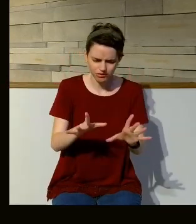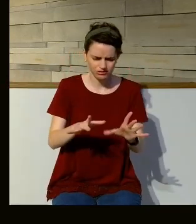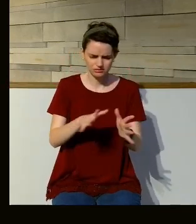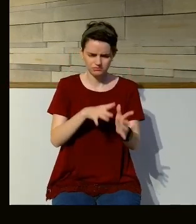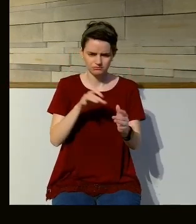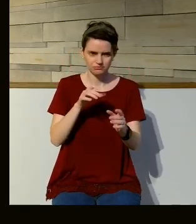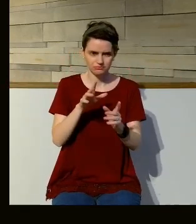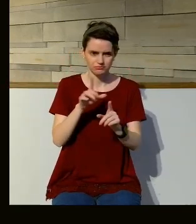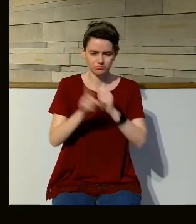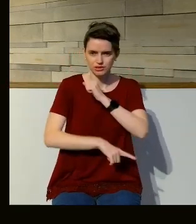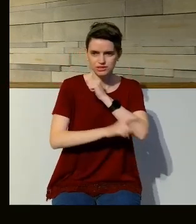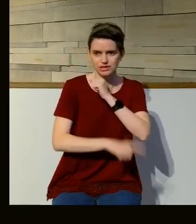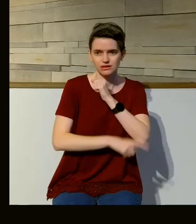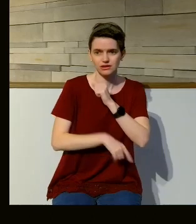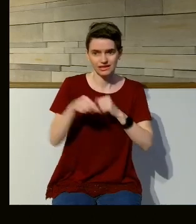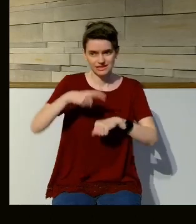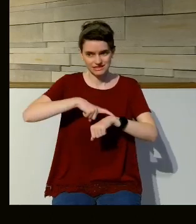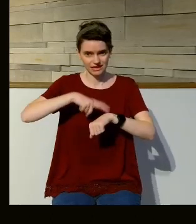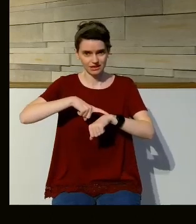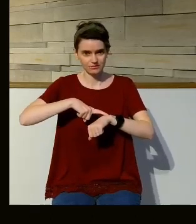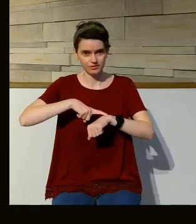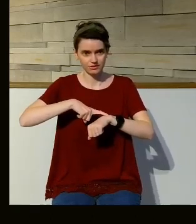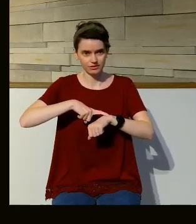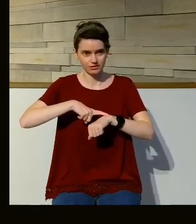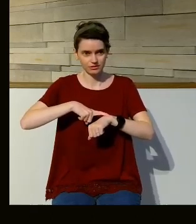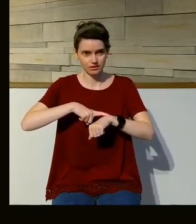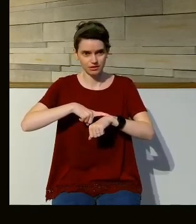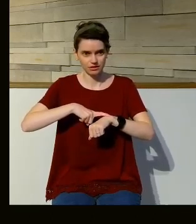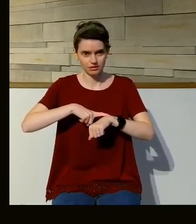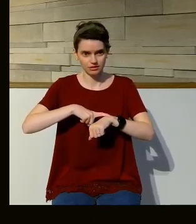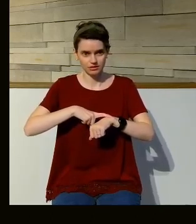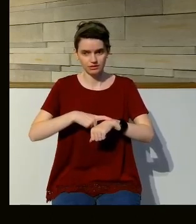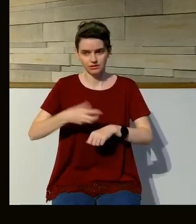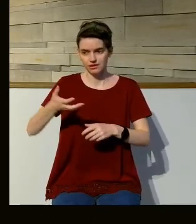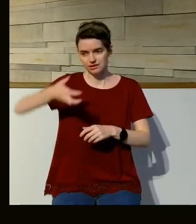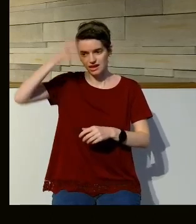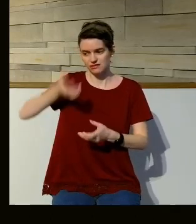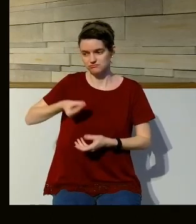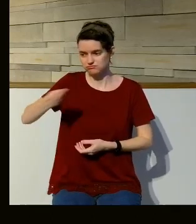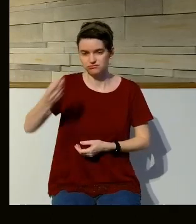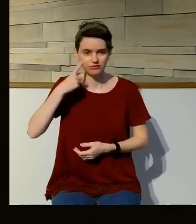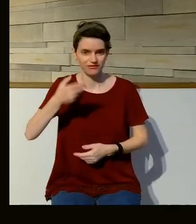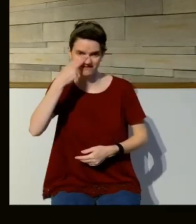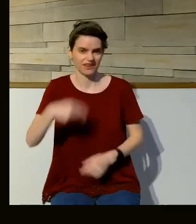history. Around this time, they're being fed to lions for